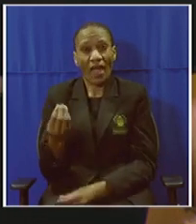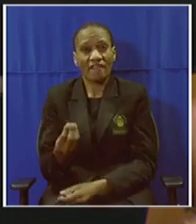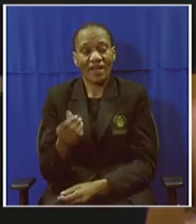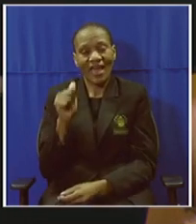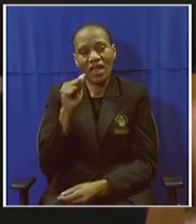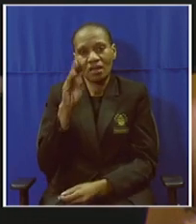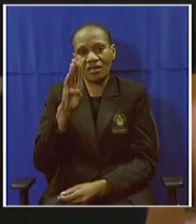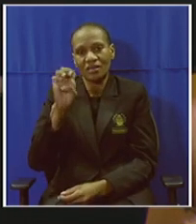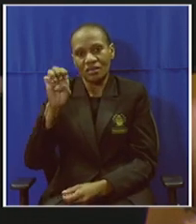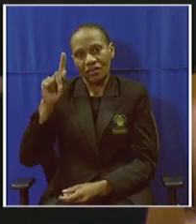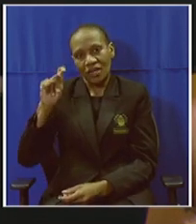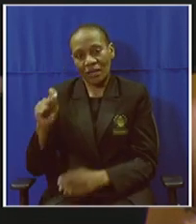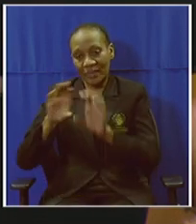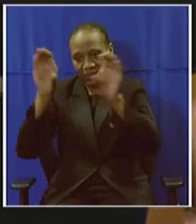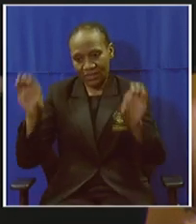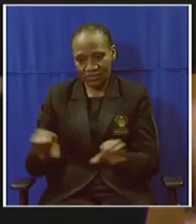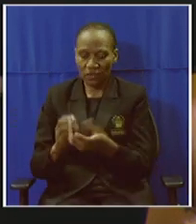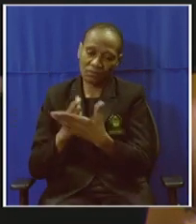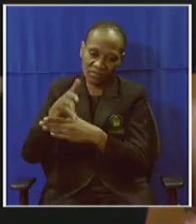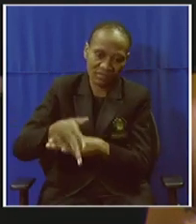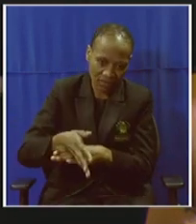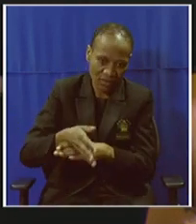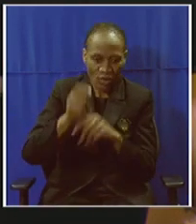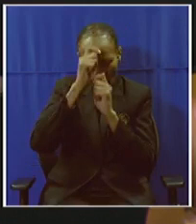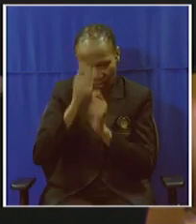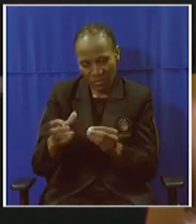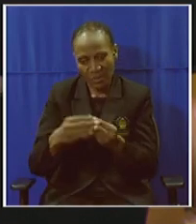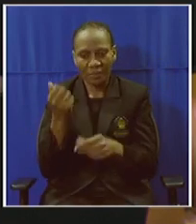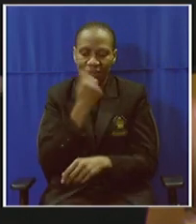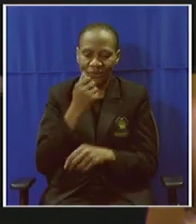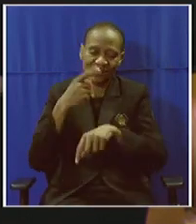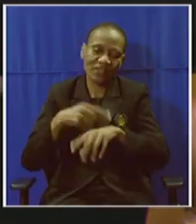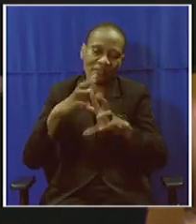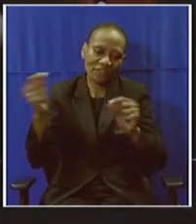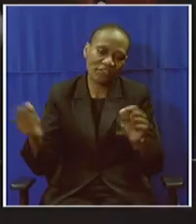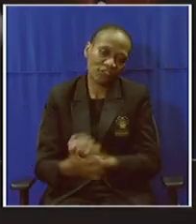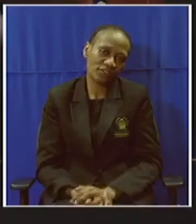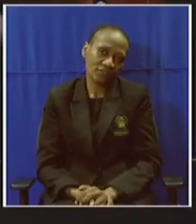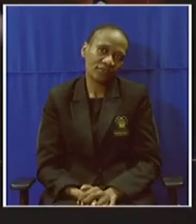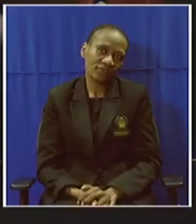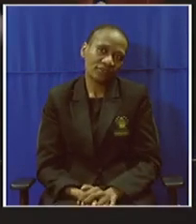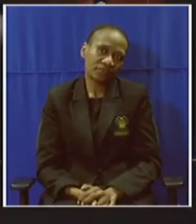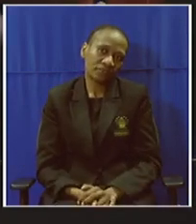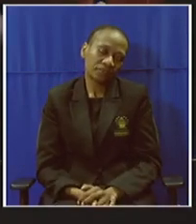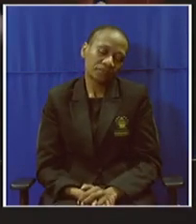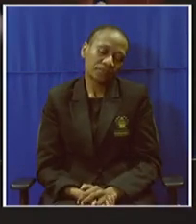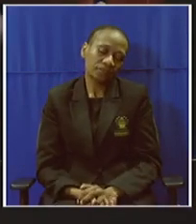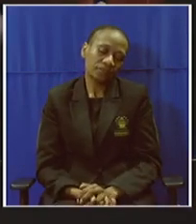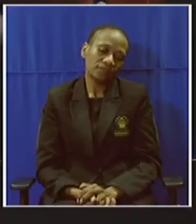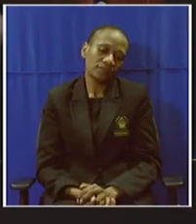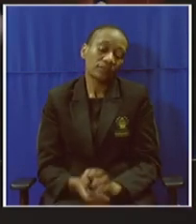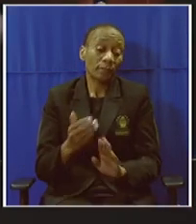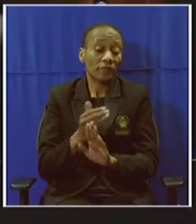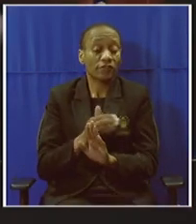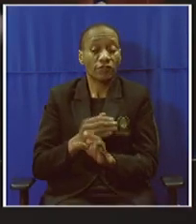APET certificate yet Siyathokoza. Thank you. Siyathokoza. Before I call